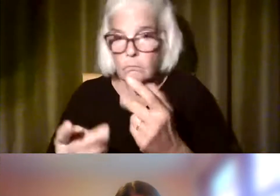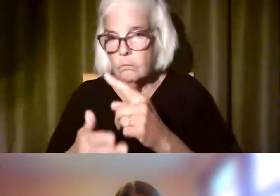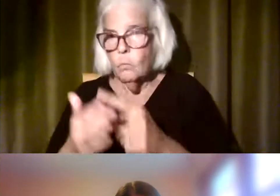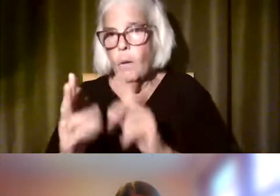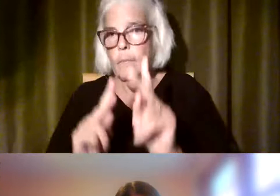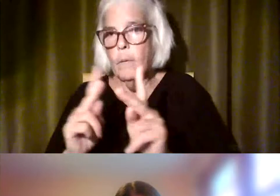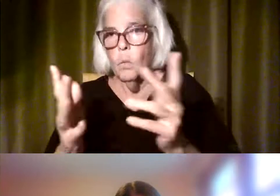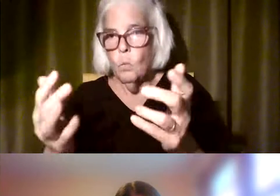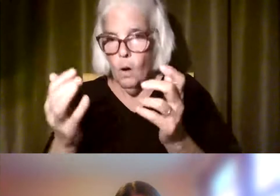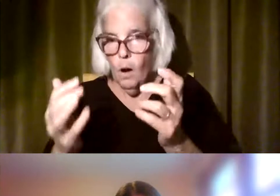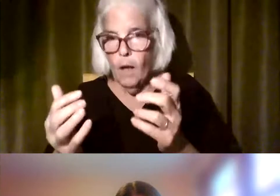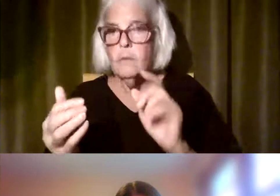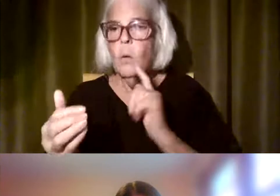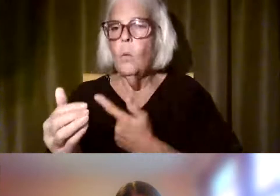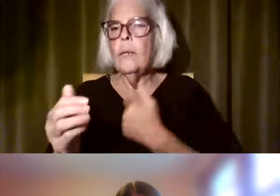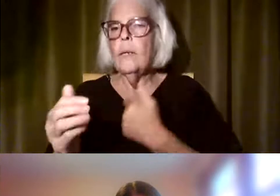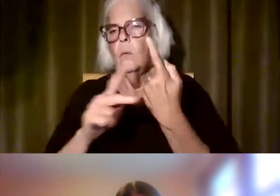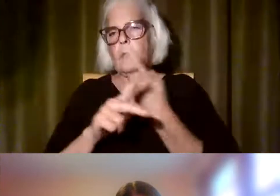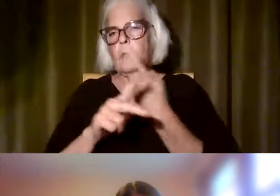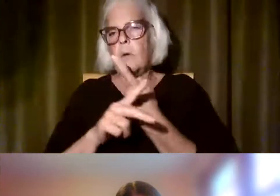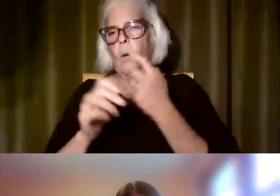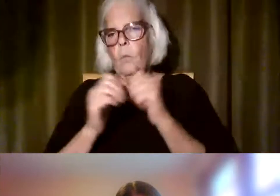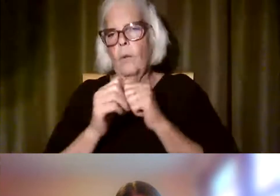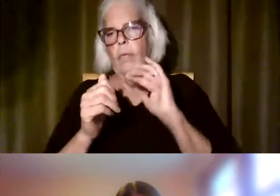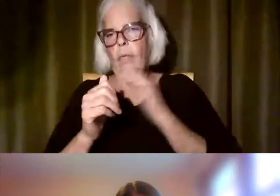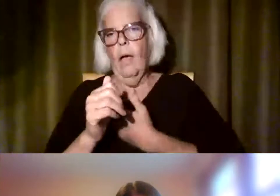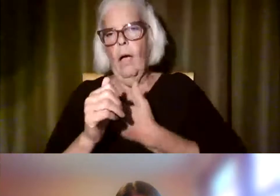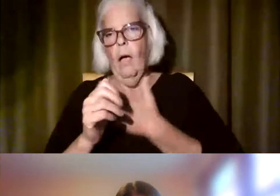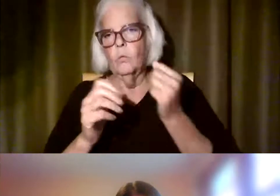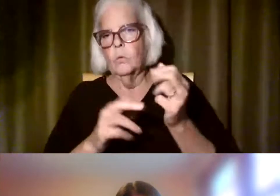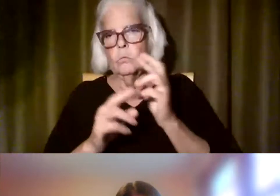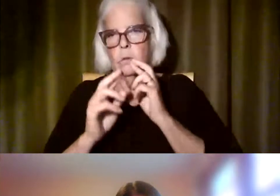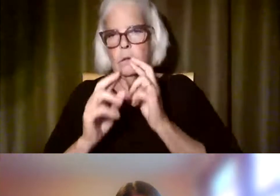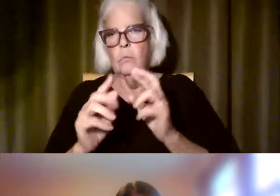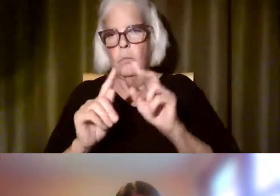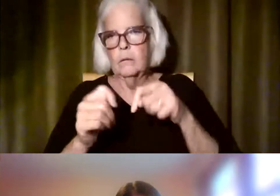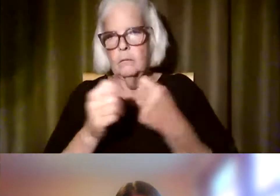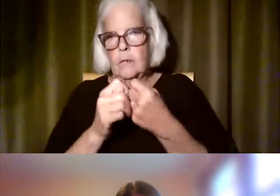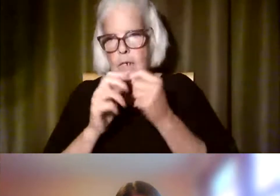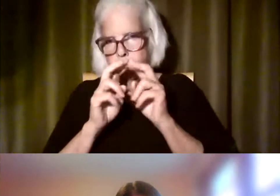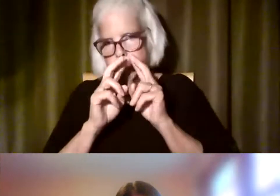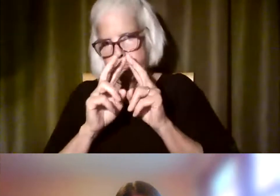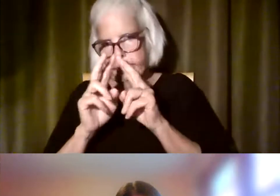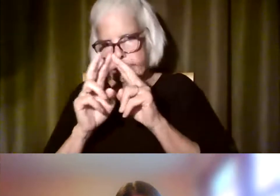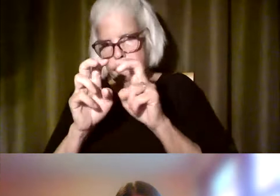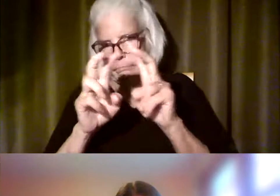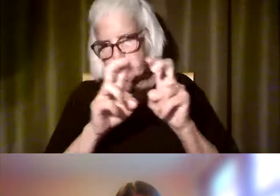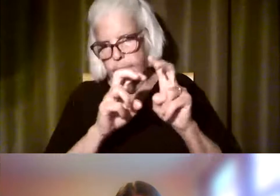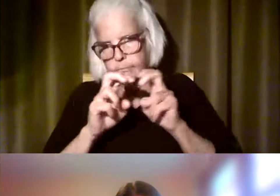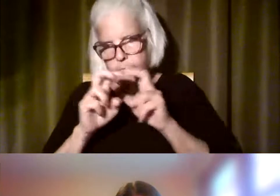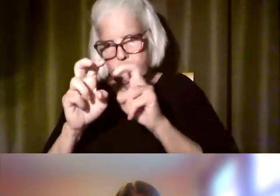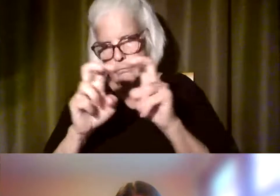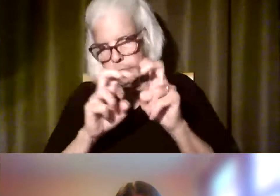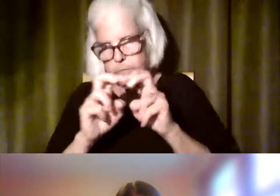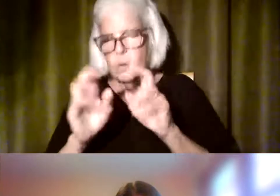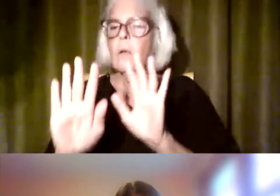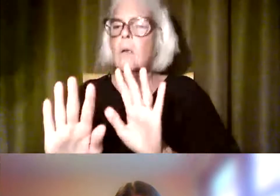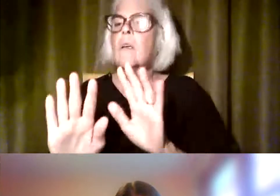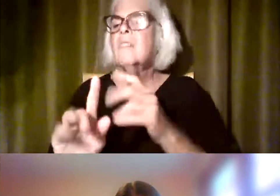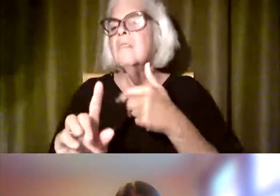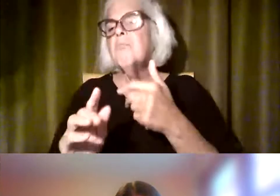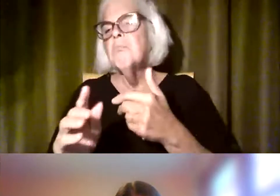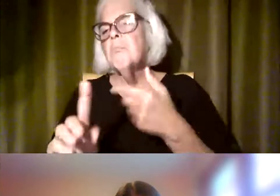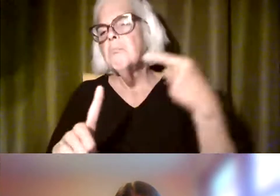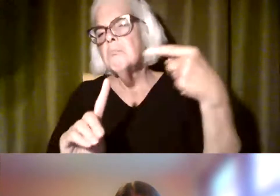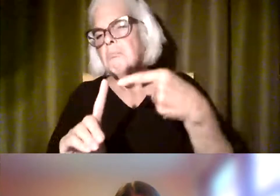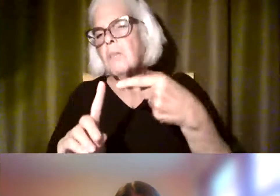we figure out the funding later. But we also have to be conscious of that when we're making these decisions. So in 3 months, we'll reevaluate what